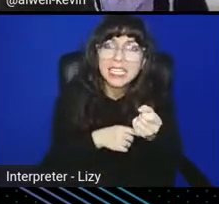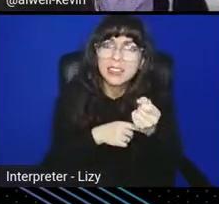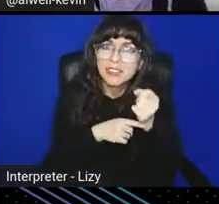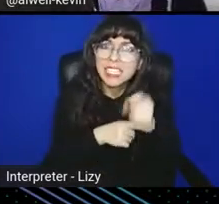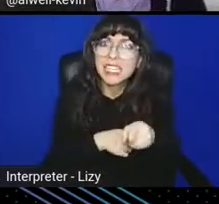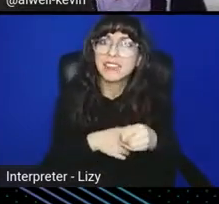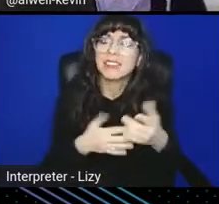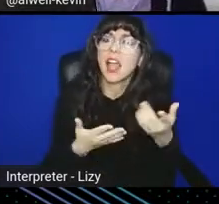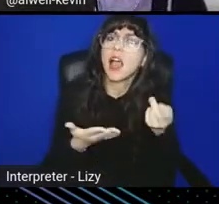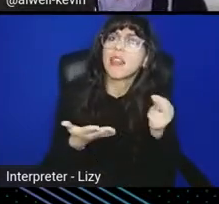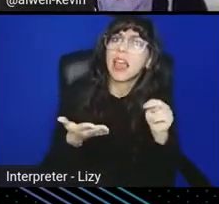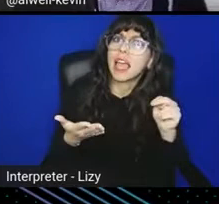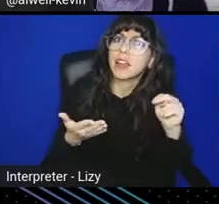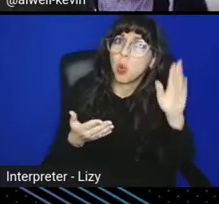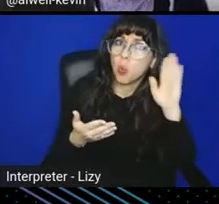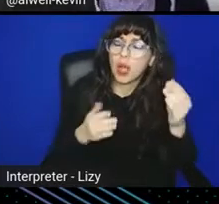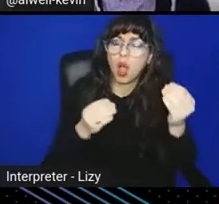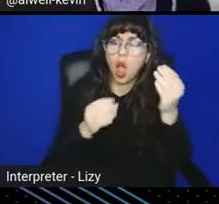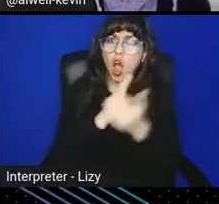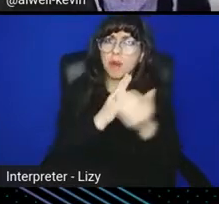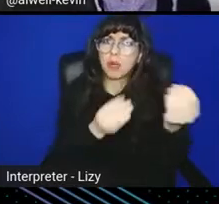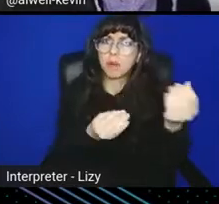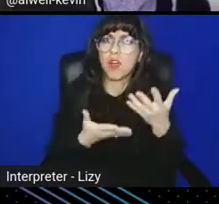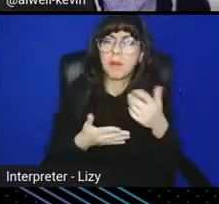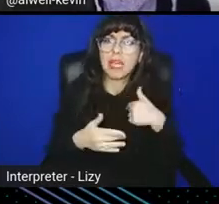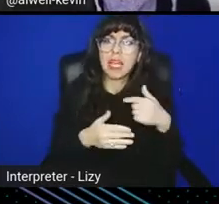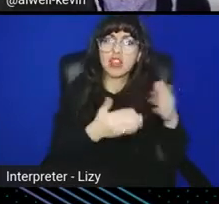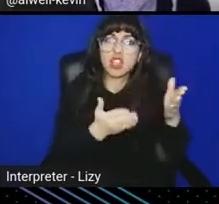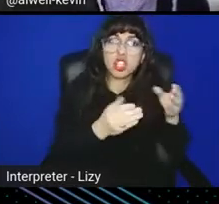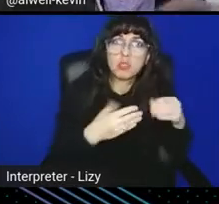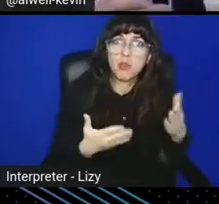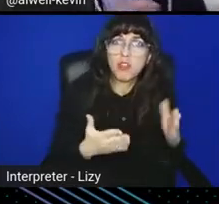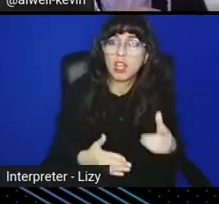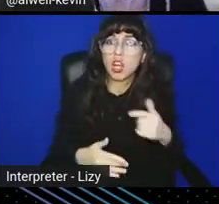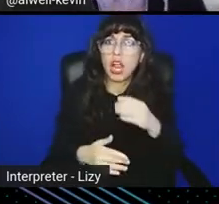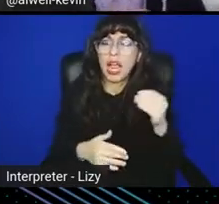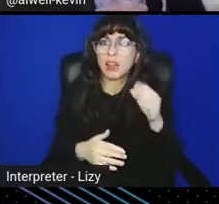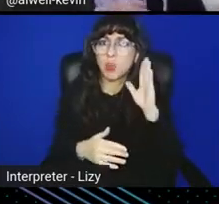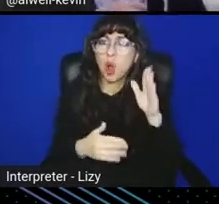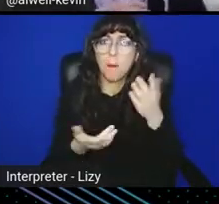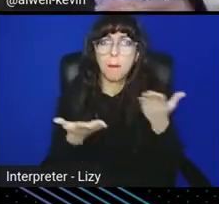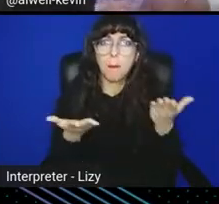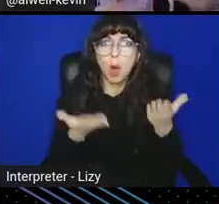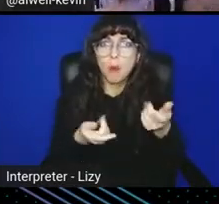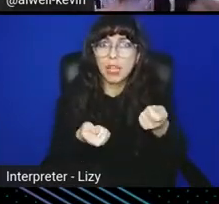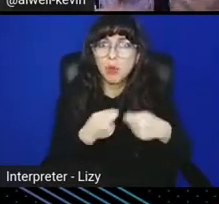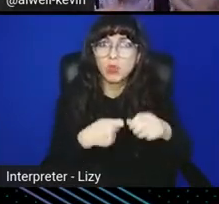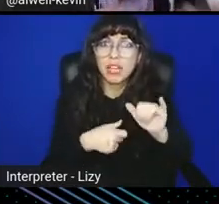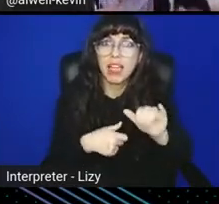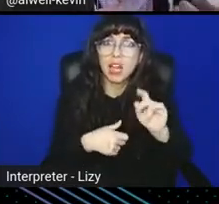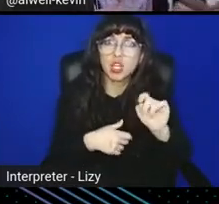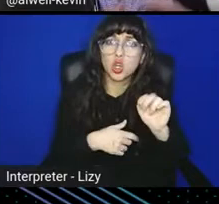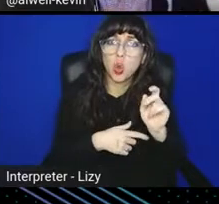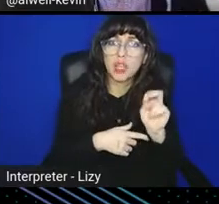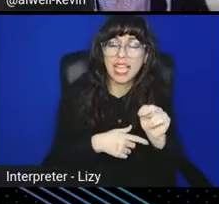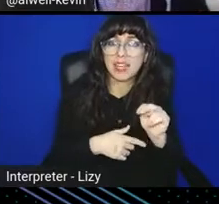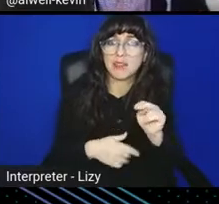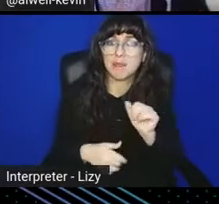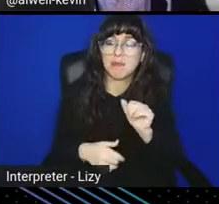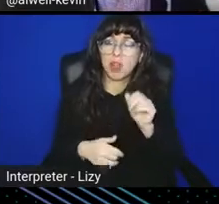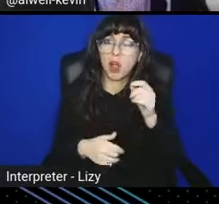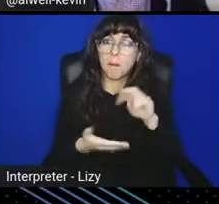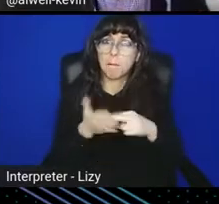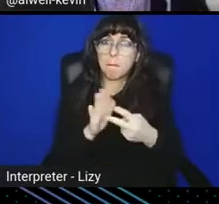who would then inform me and probably automatically rotate that token on my behalf so that both myself and the service provider are